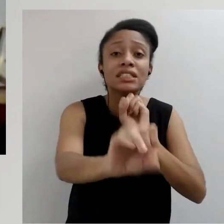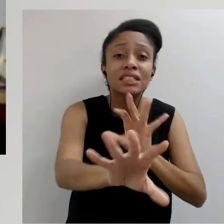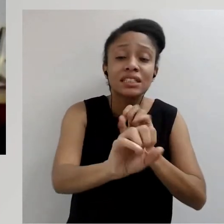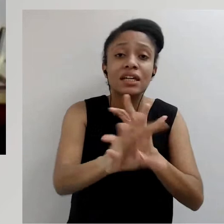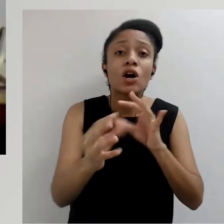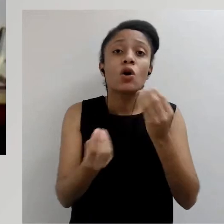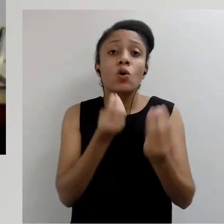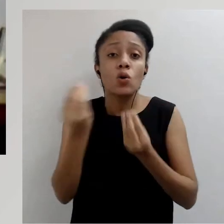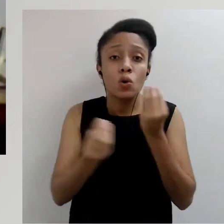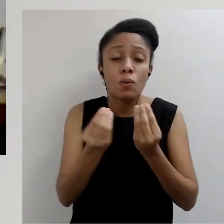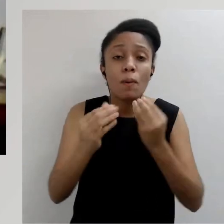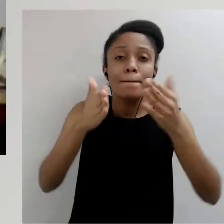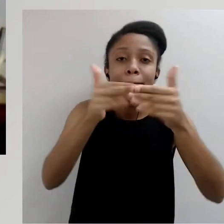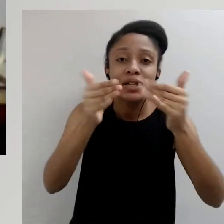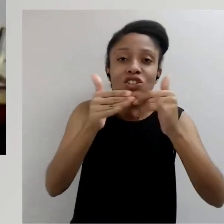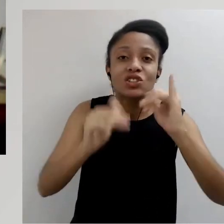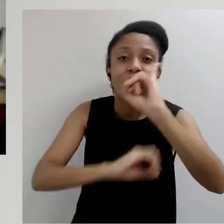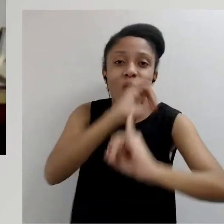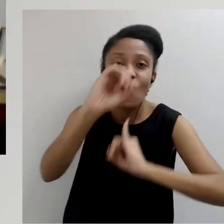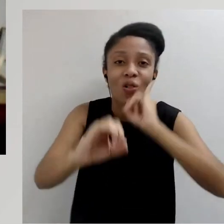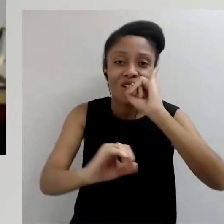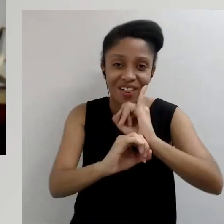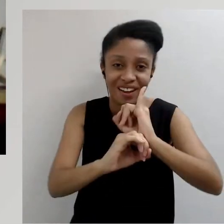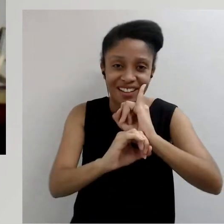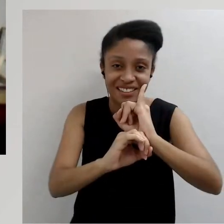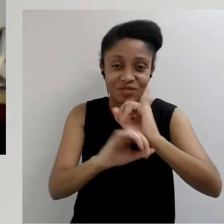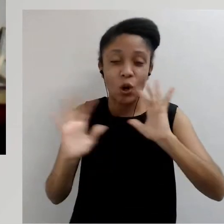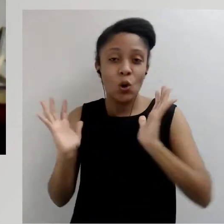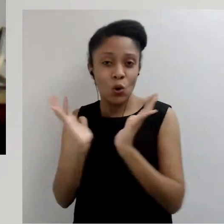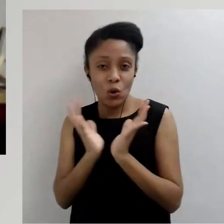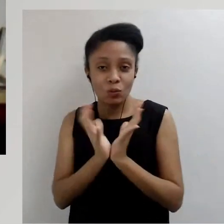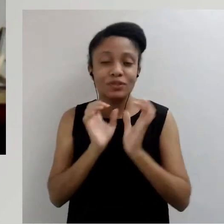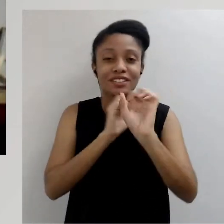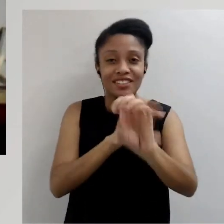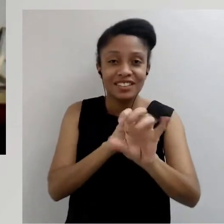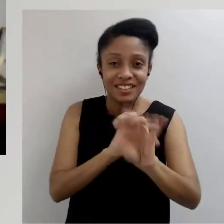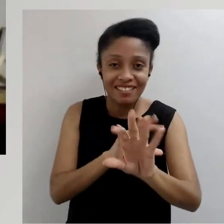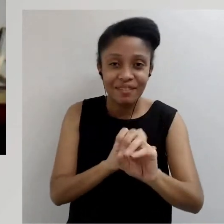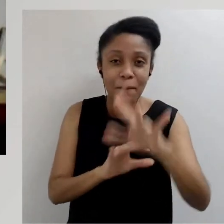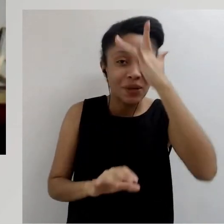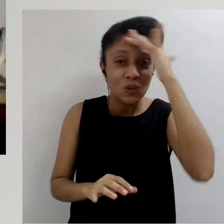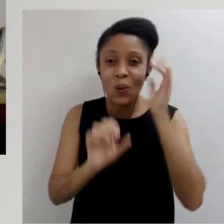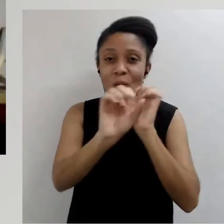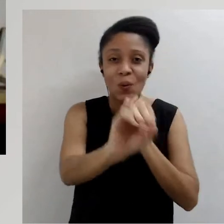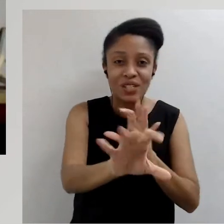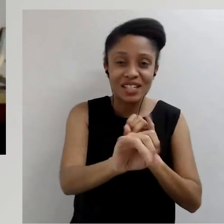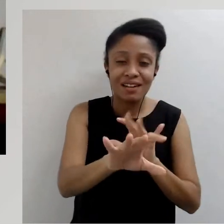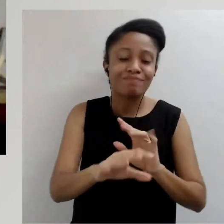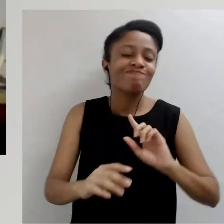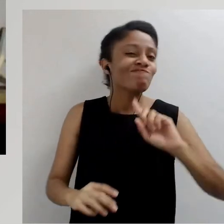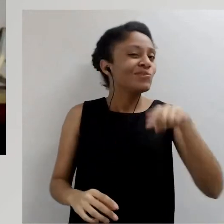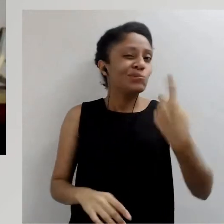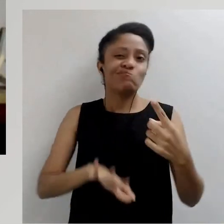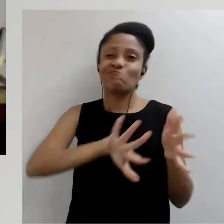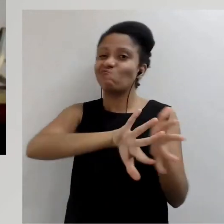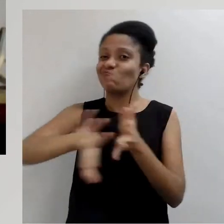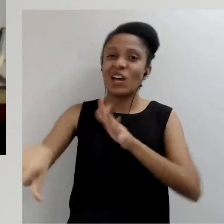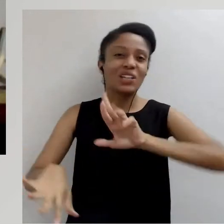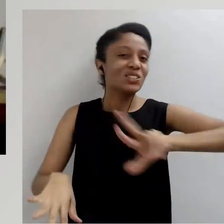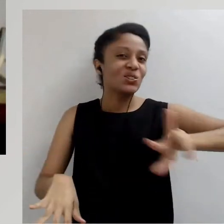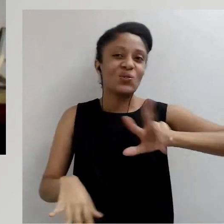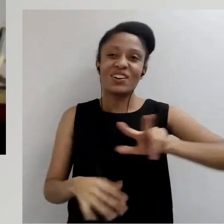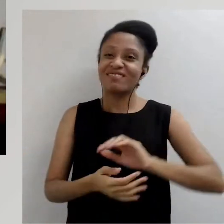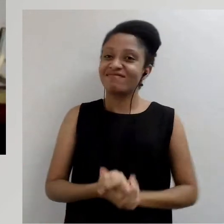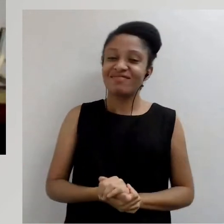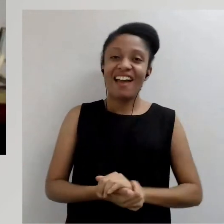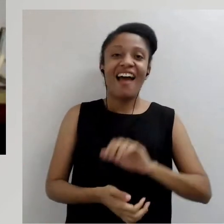how to do an online order. So nowadays, we finally understood that this is not a relationship